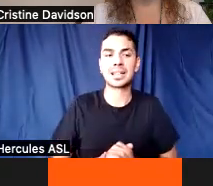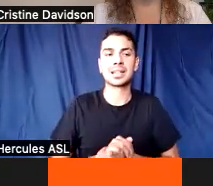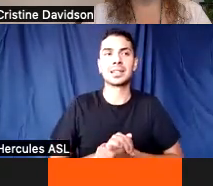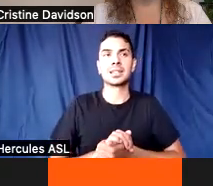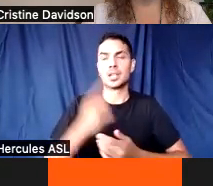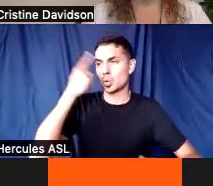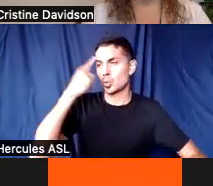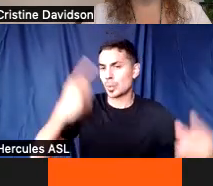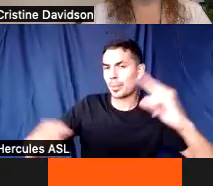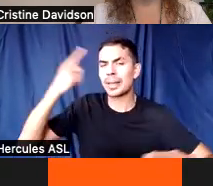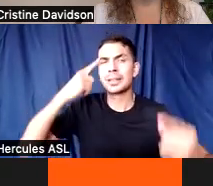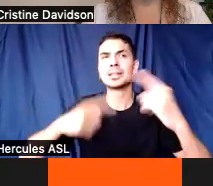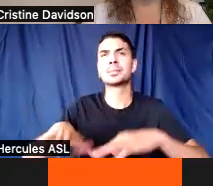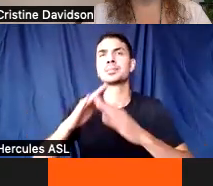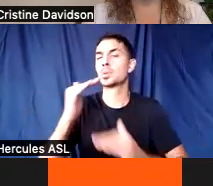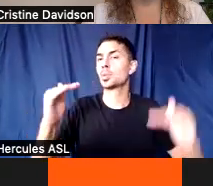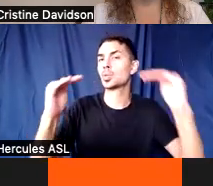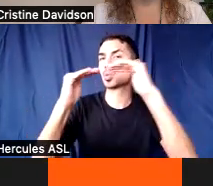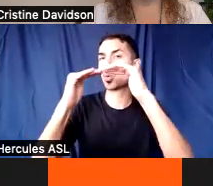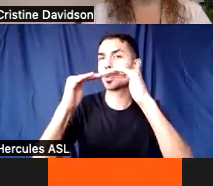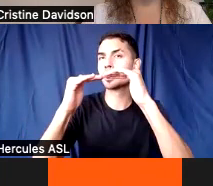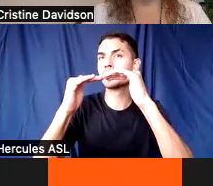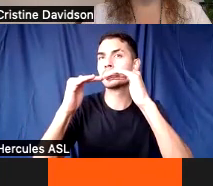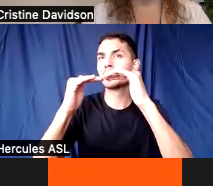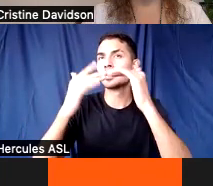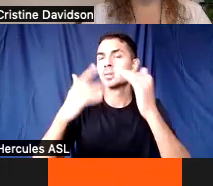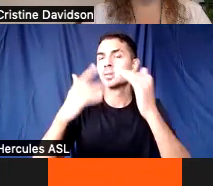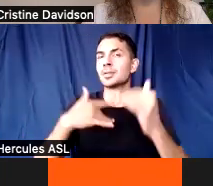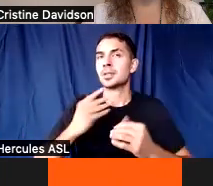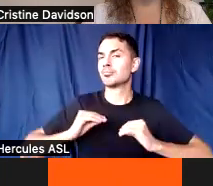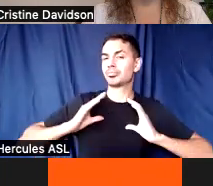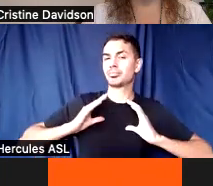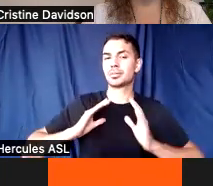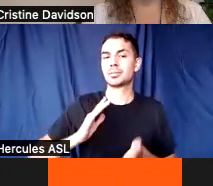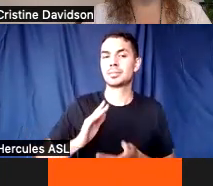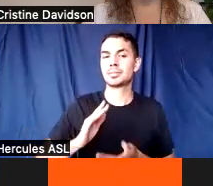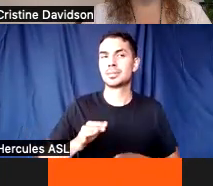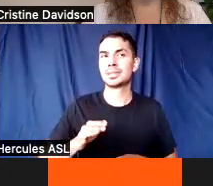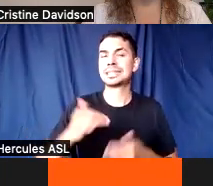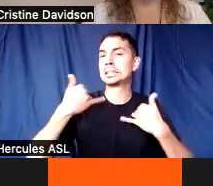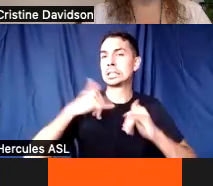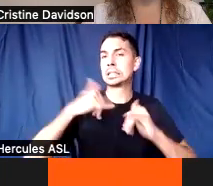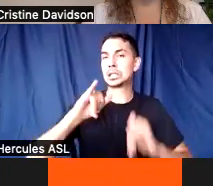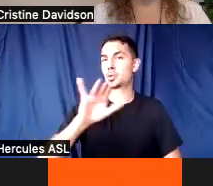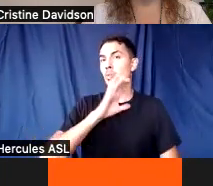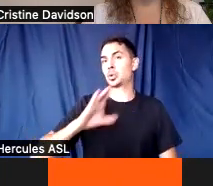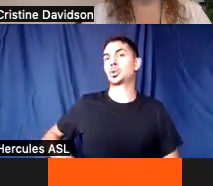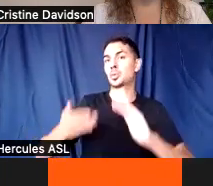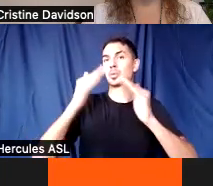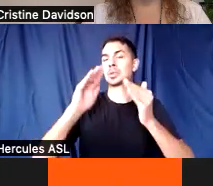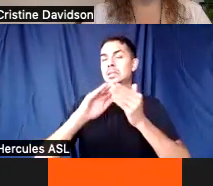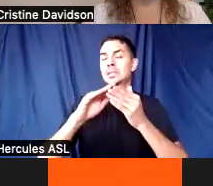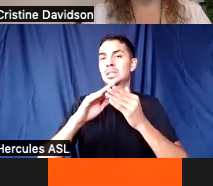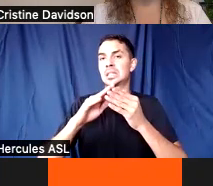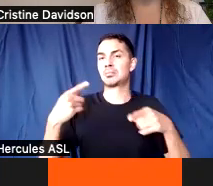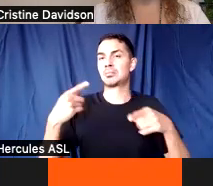time, there's some conflict because within the Christian community, it's still, I would say, from my own opinion, like predominantly the